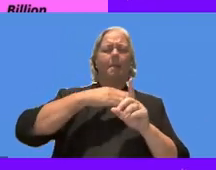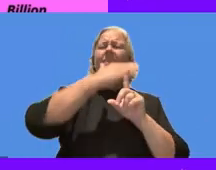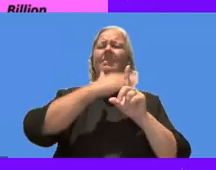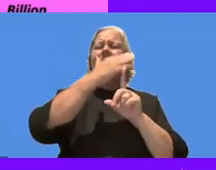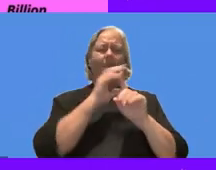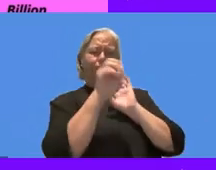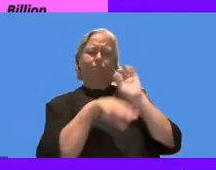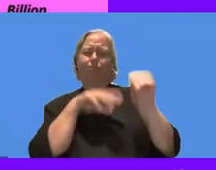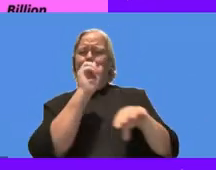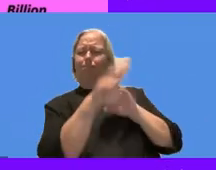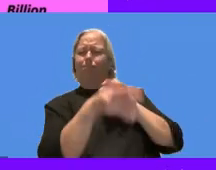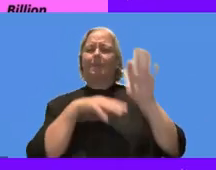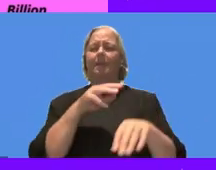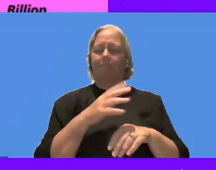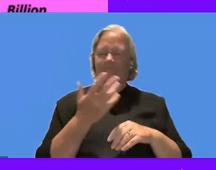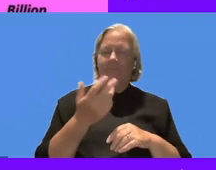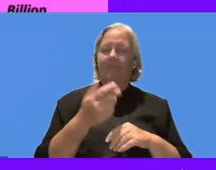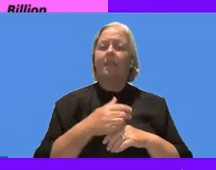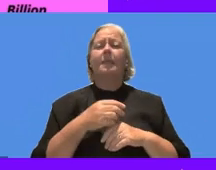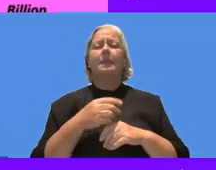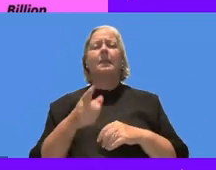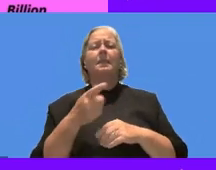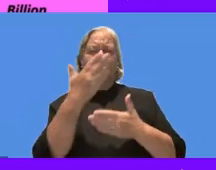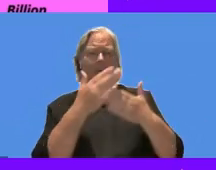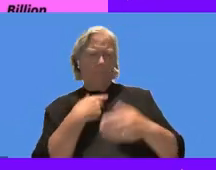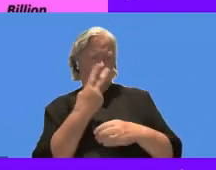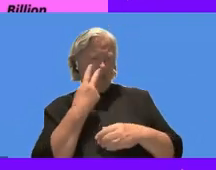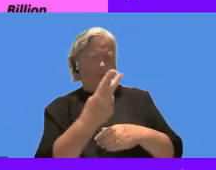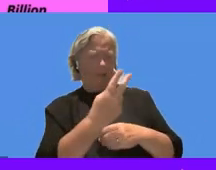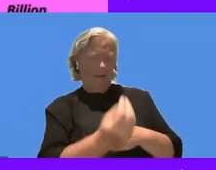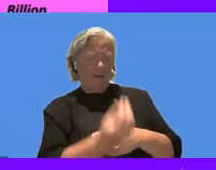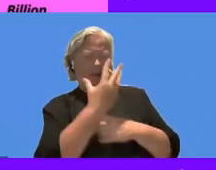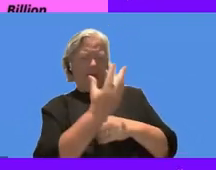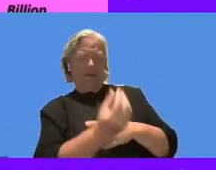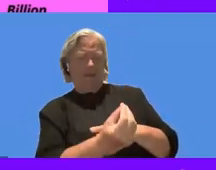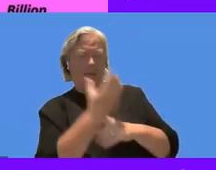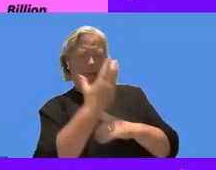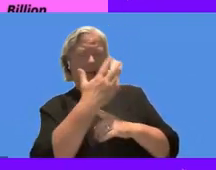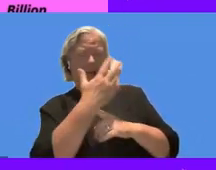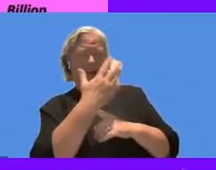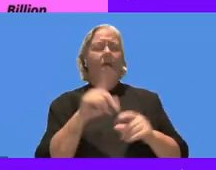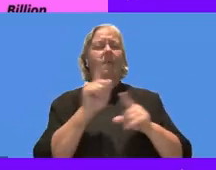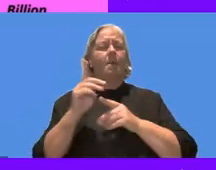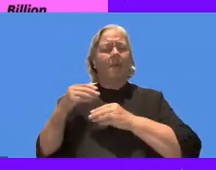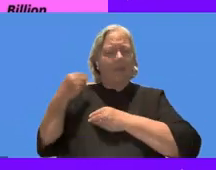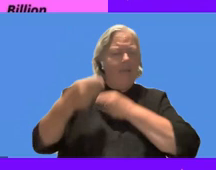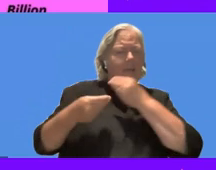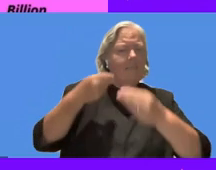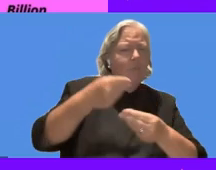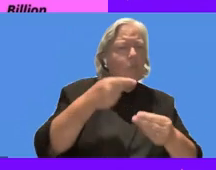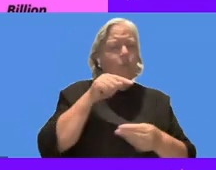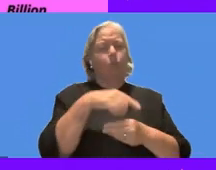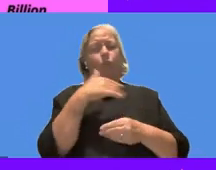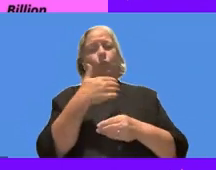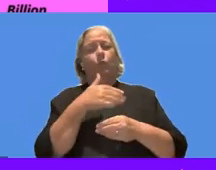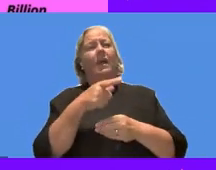had really jumped out to me, you know, intergenerational equity, power sharing, accountability.